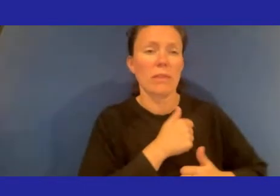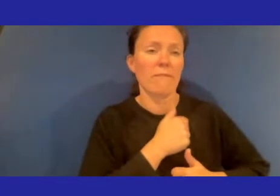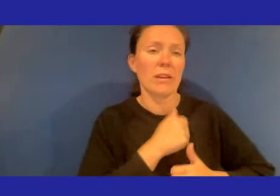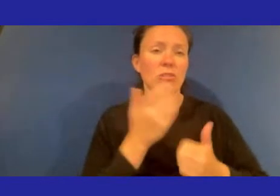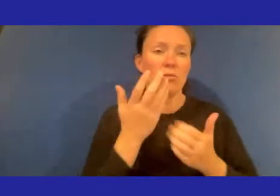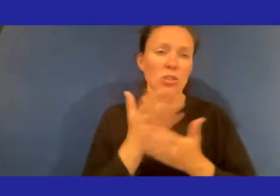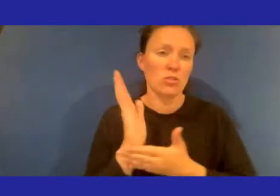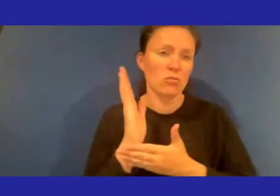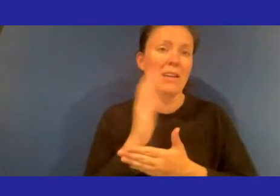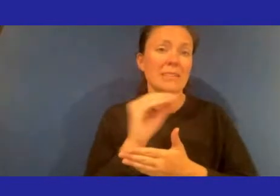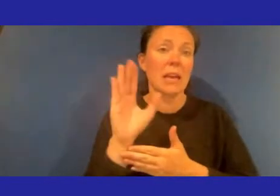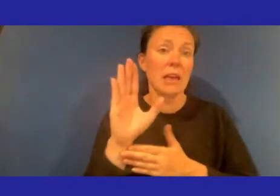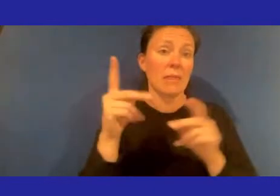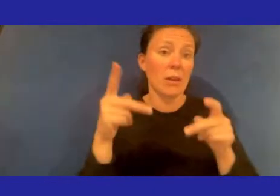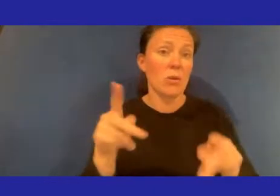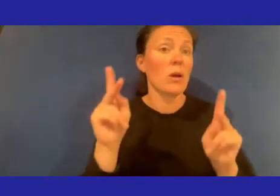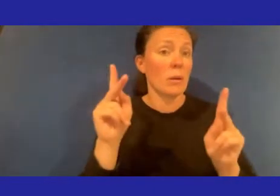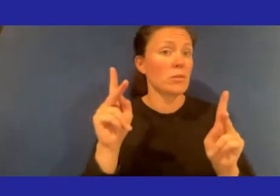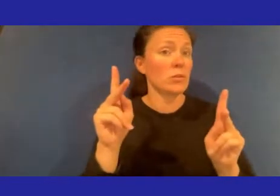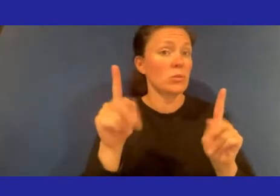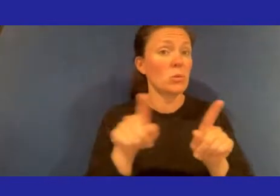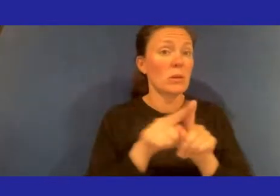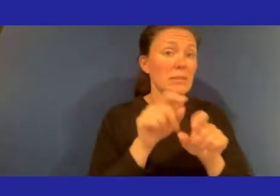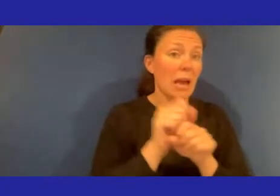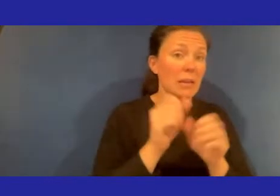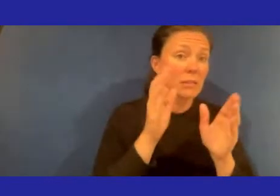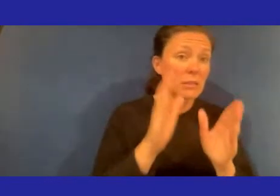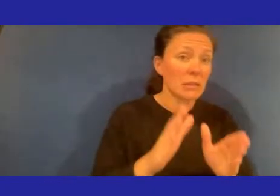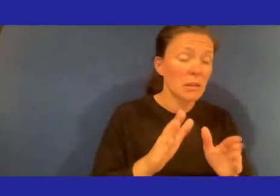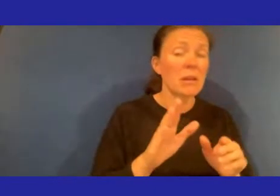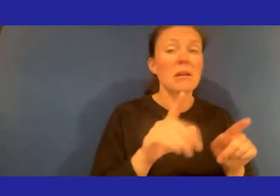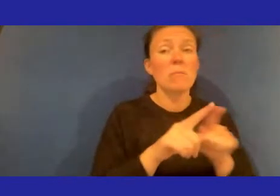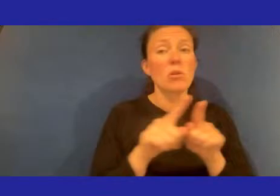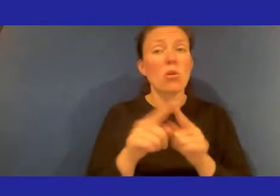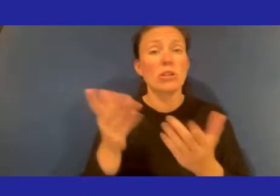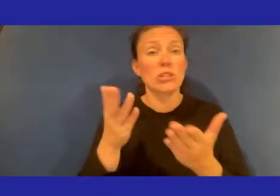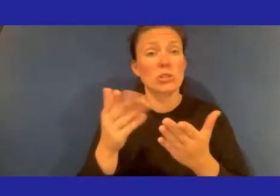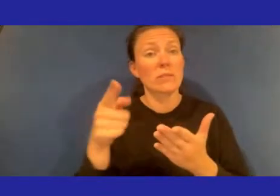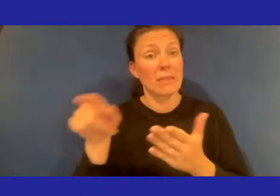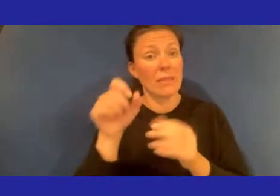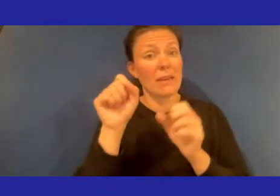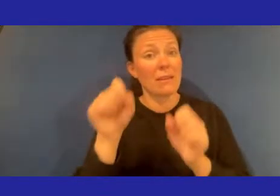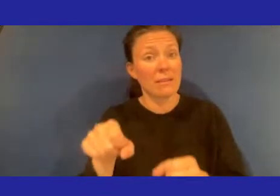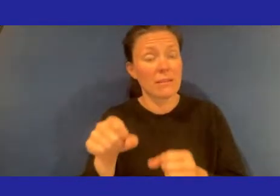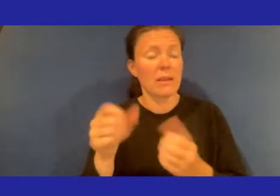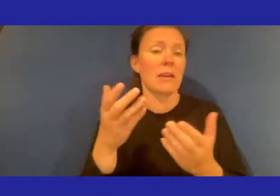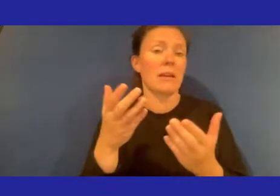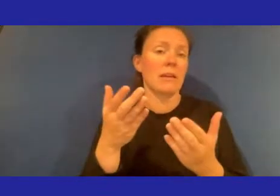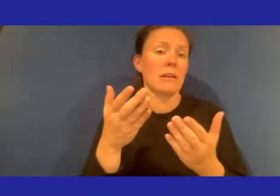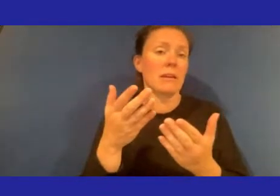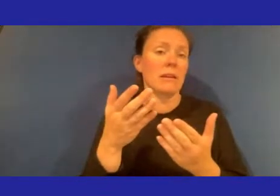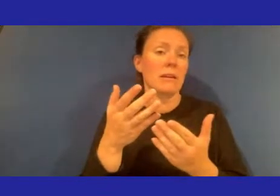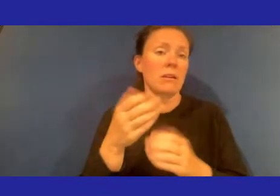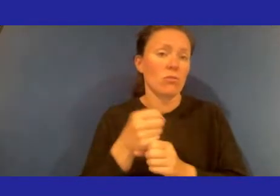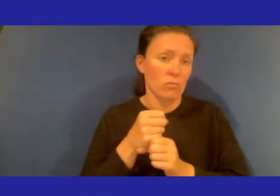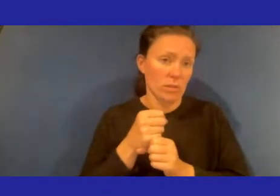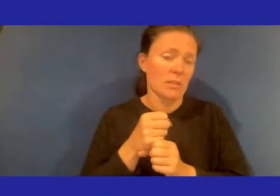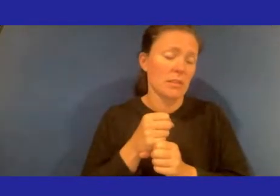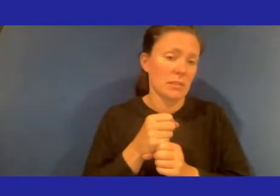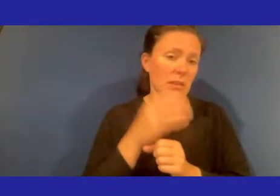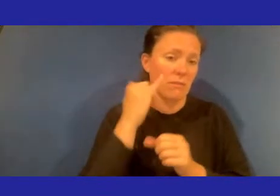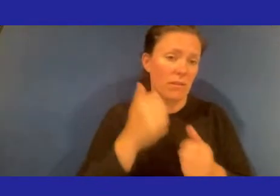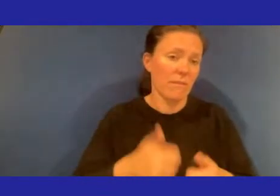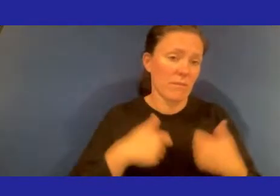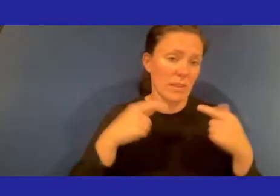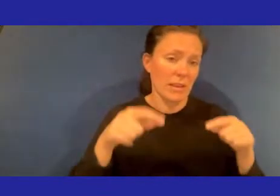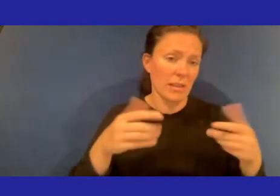are for them as employees, but also the services that they can receive for being a veteran in New York.